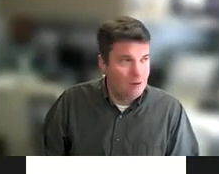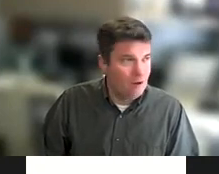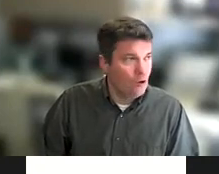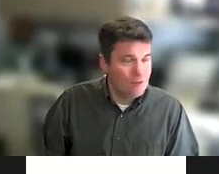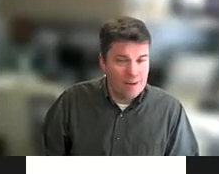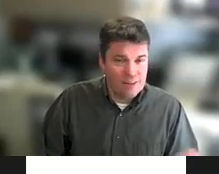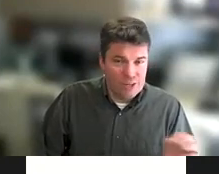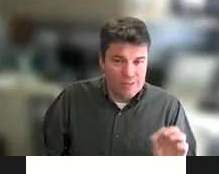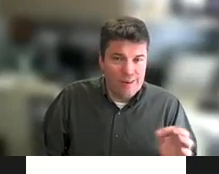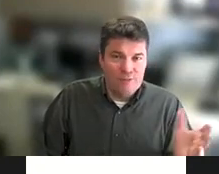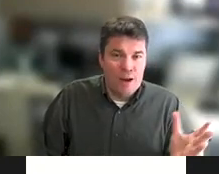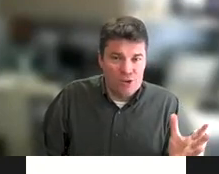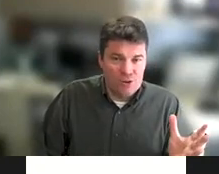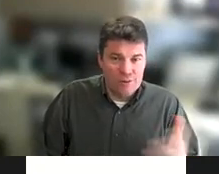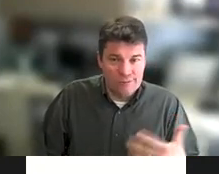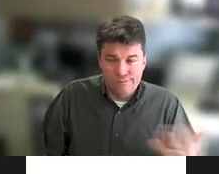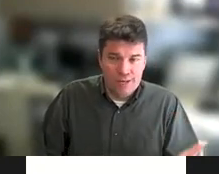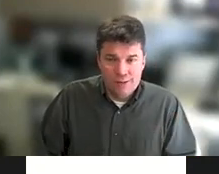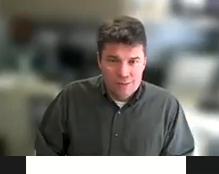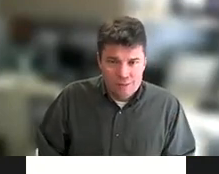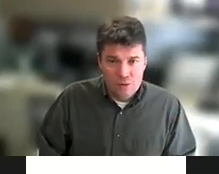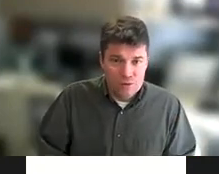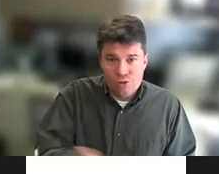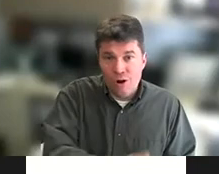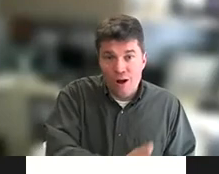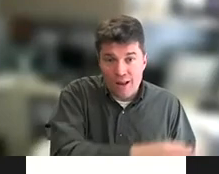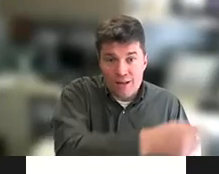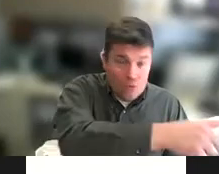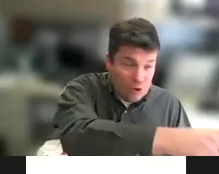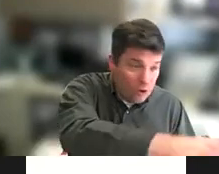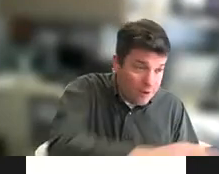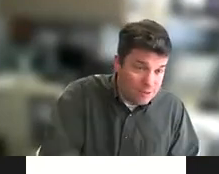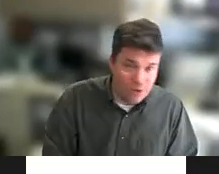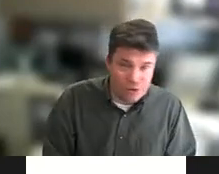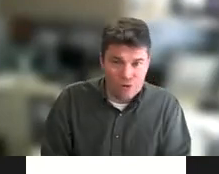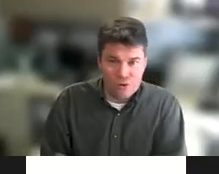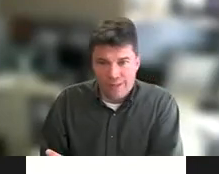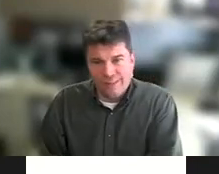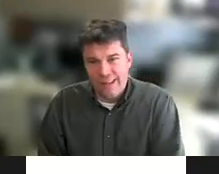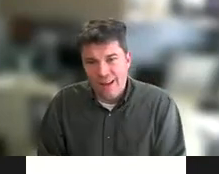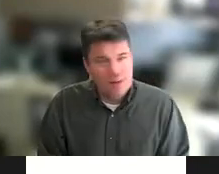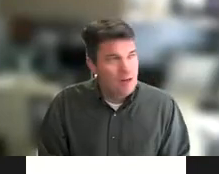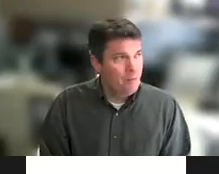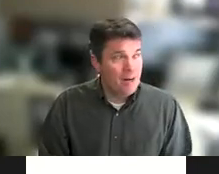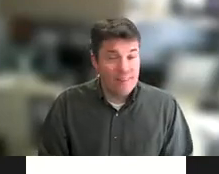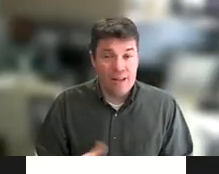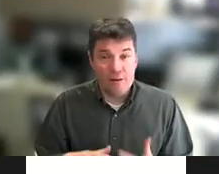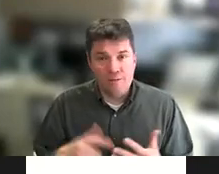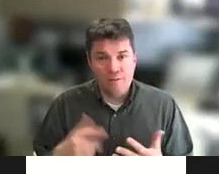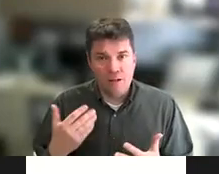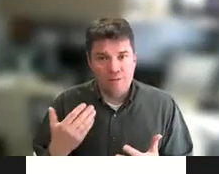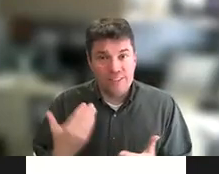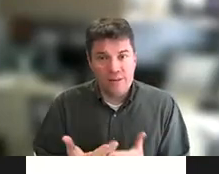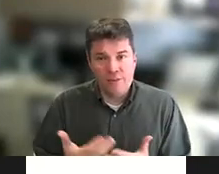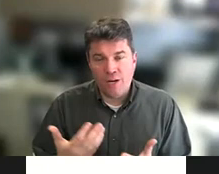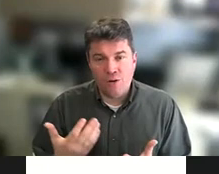example, or things that are just informational, like, oh, you turn off the lights over here on that switch or do this and that. But anything